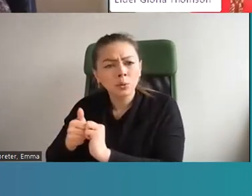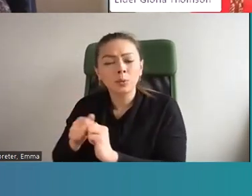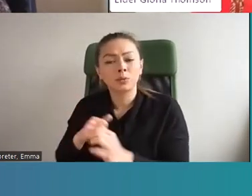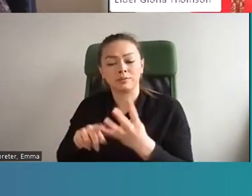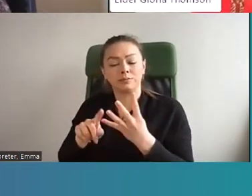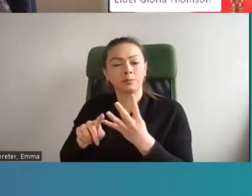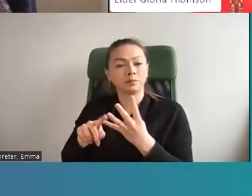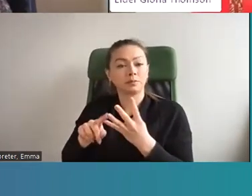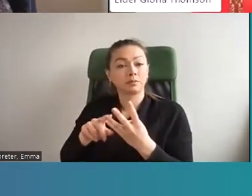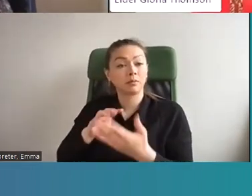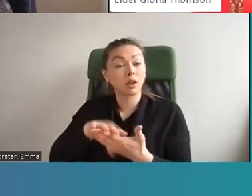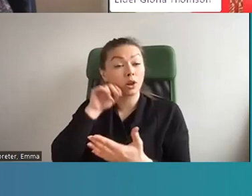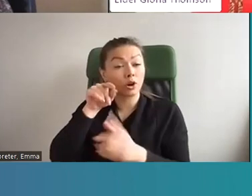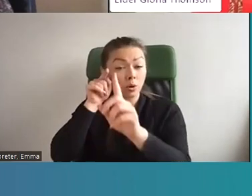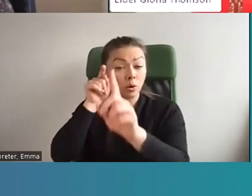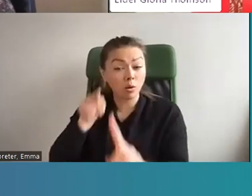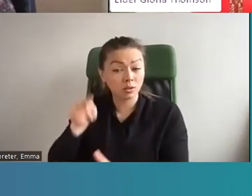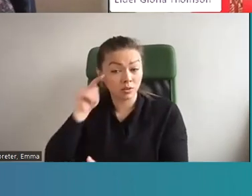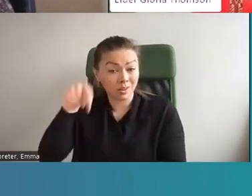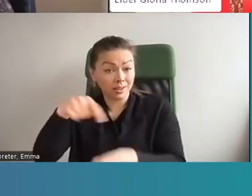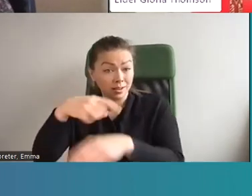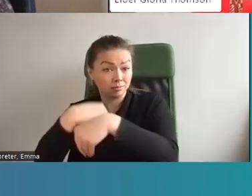in this webinar,